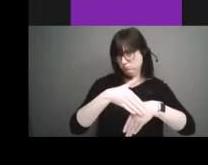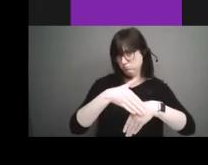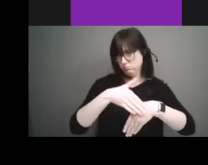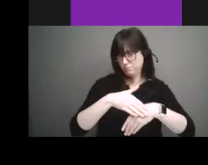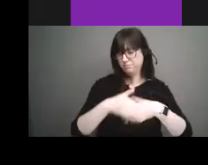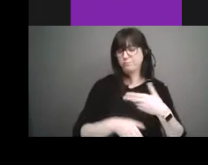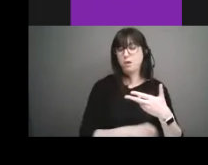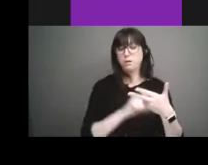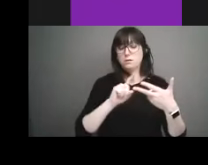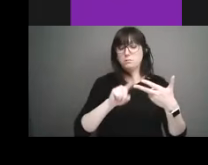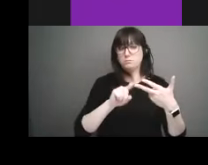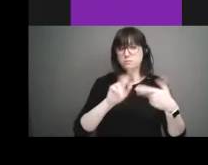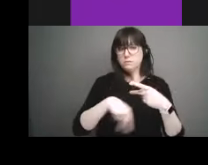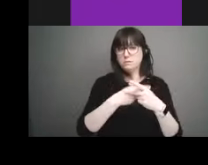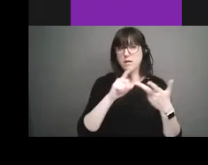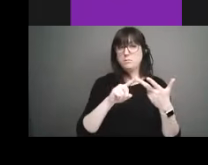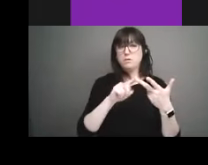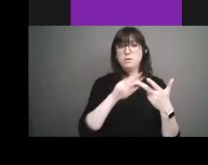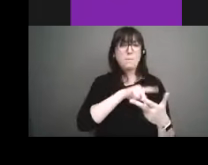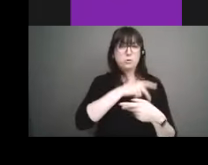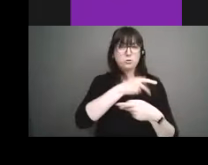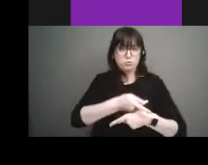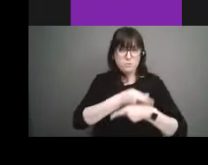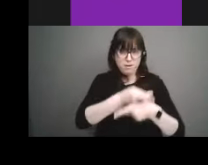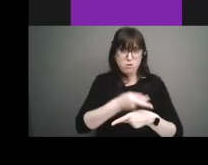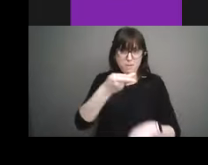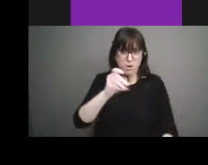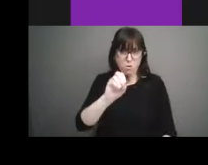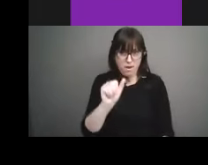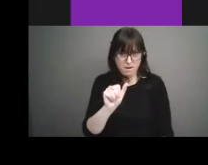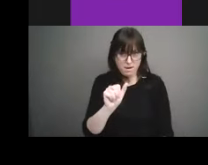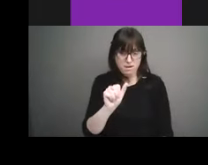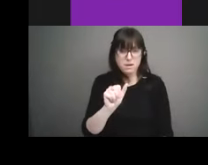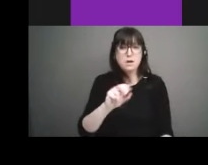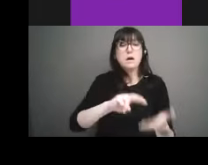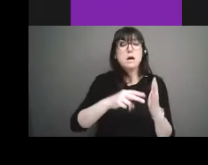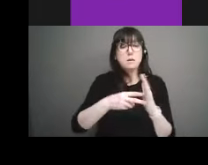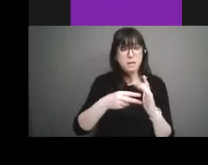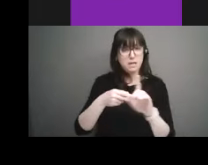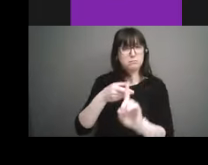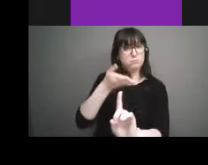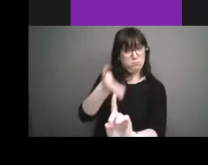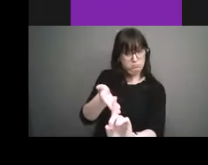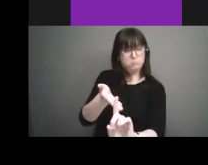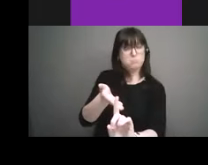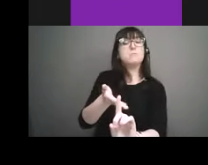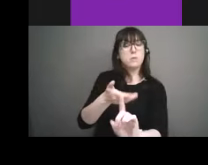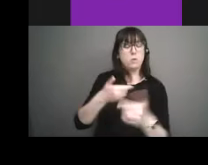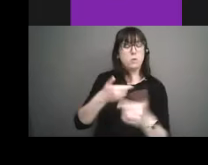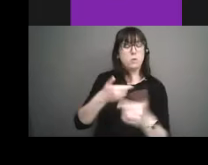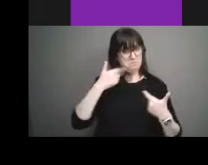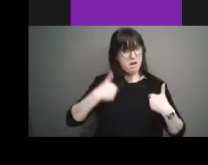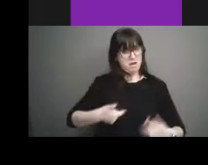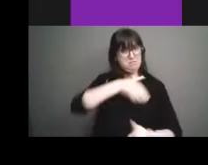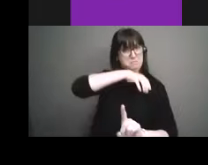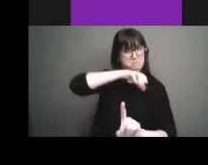type of power of attorney is one for personal care, and it allows a person who is capable to appoint another to